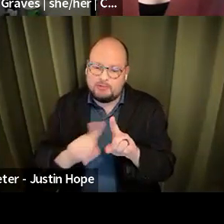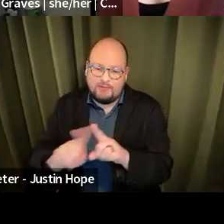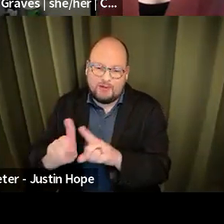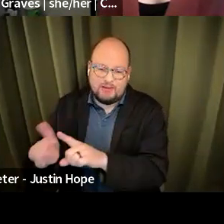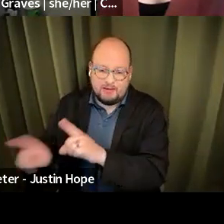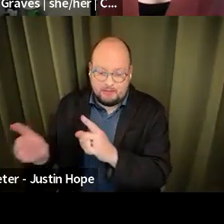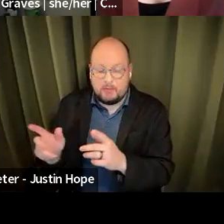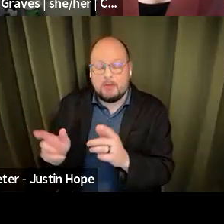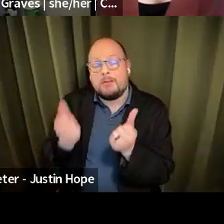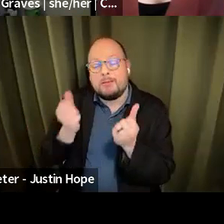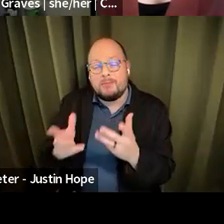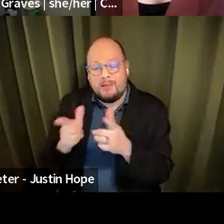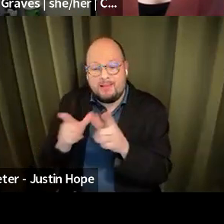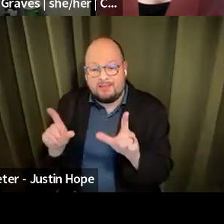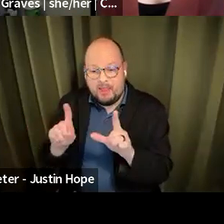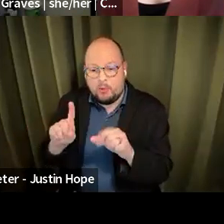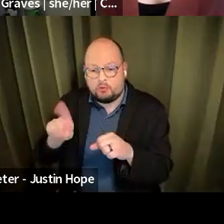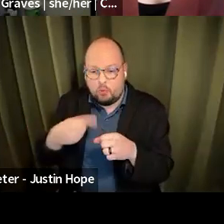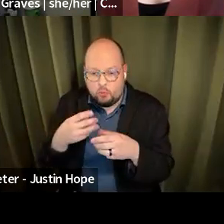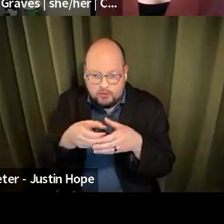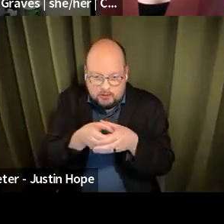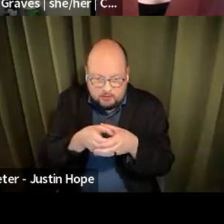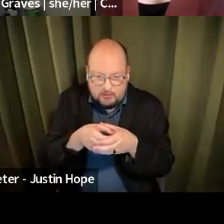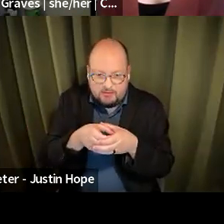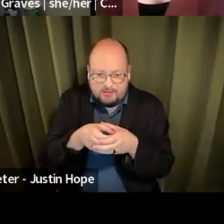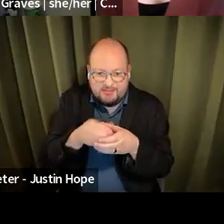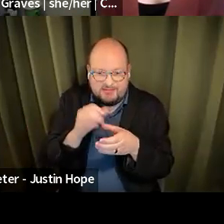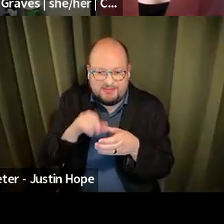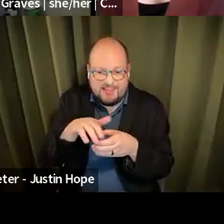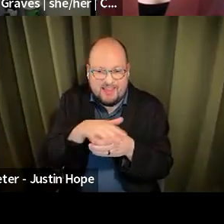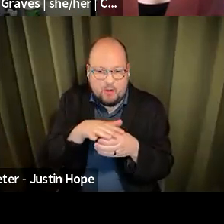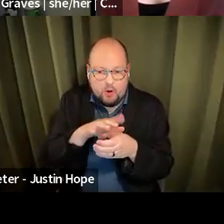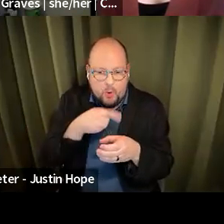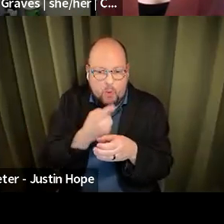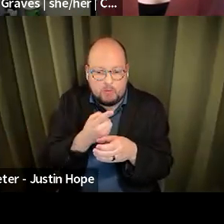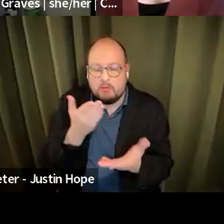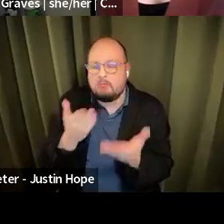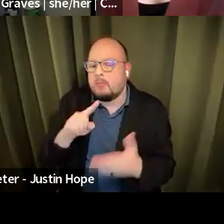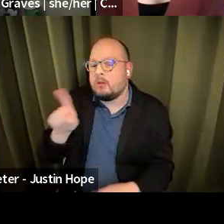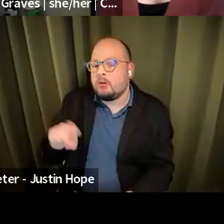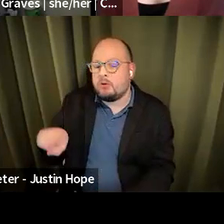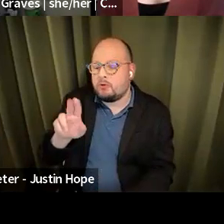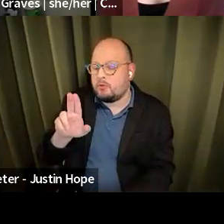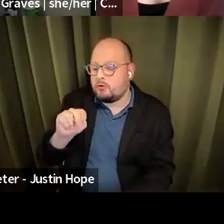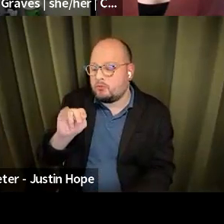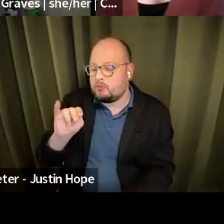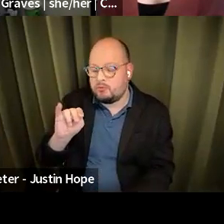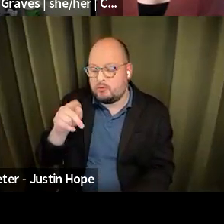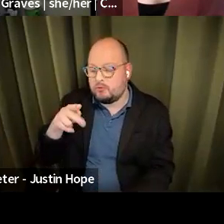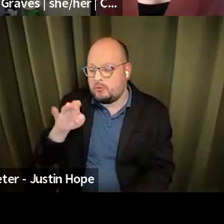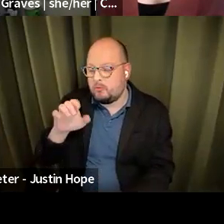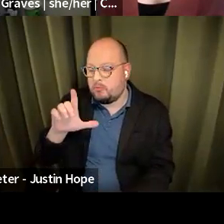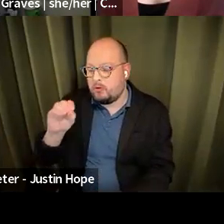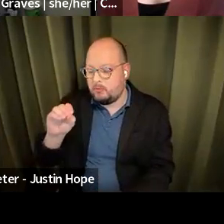languages are only spoken in this part of the world. So one example is the Zuni language, which the Zuni Pueblo speak at the